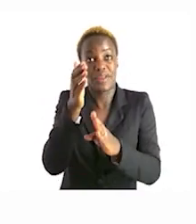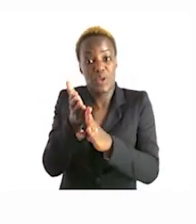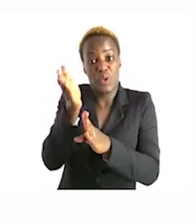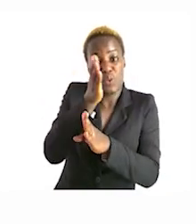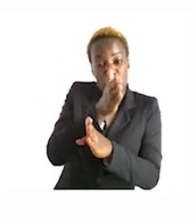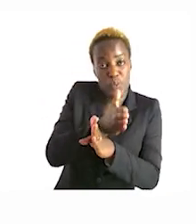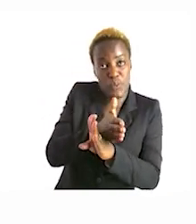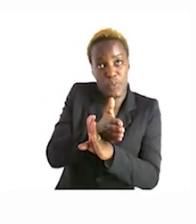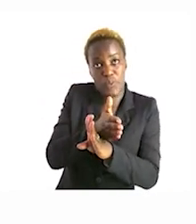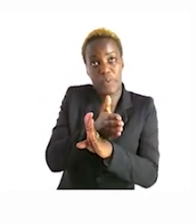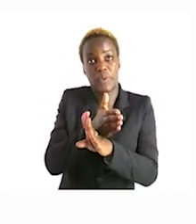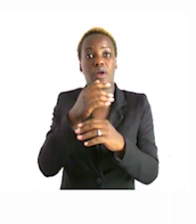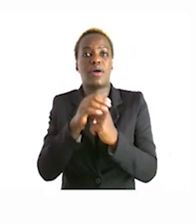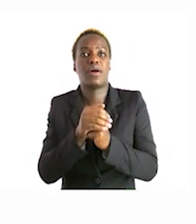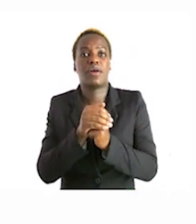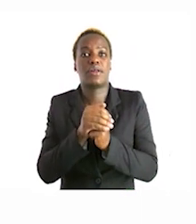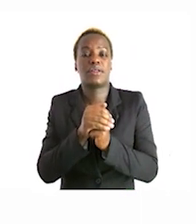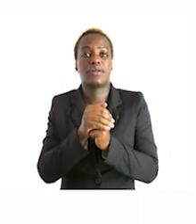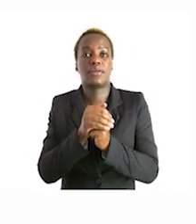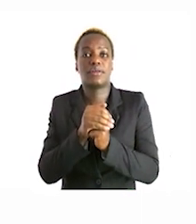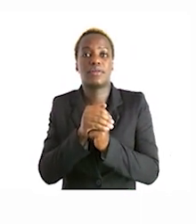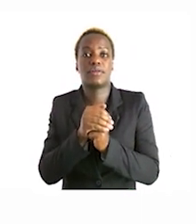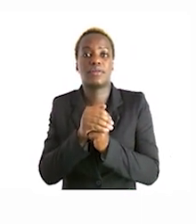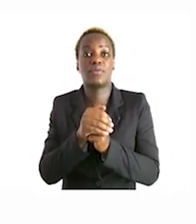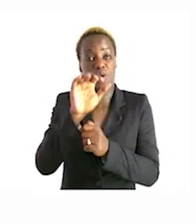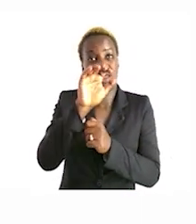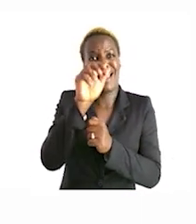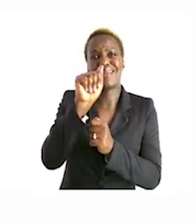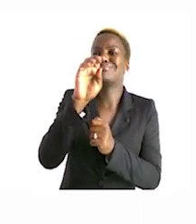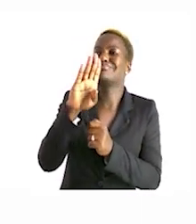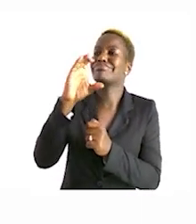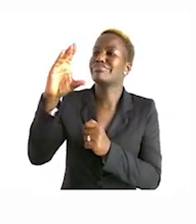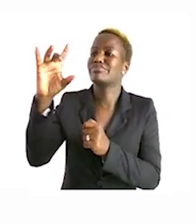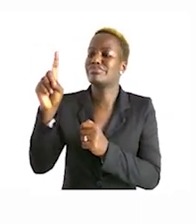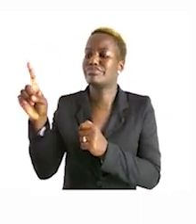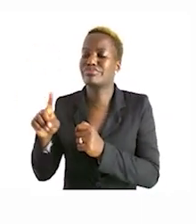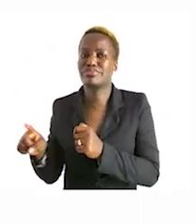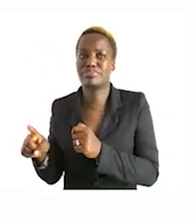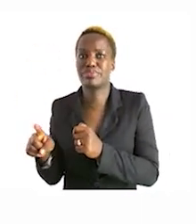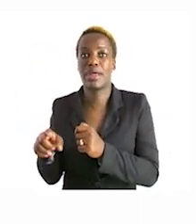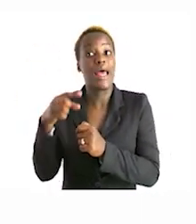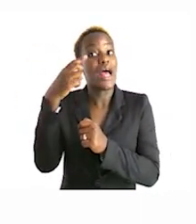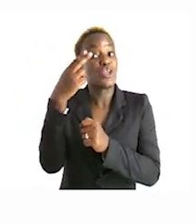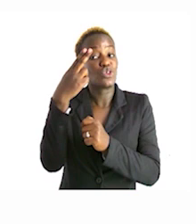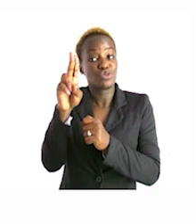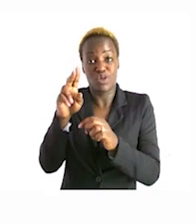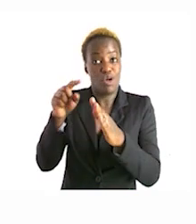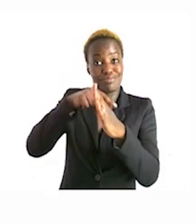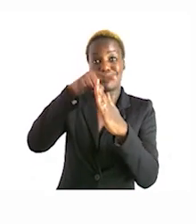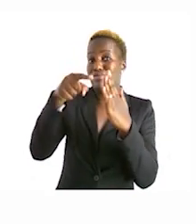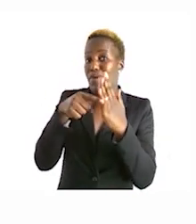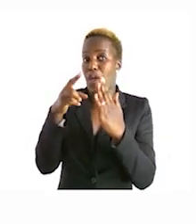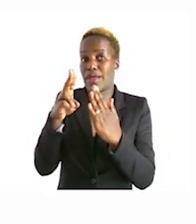begin with the alphabetical letters, but not the vowel sounds. Remember,